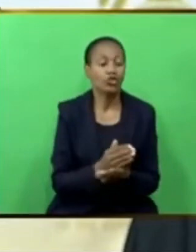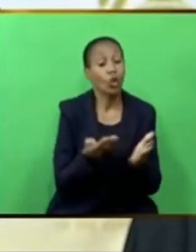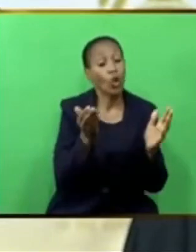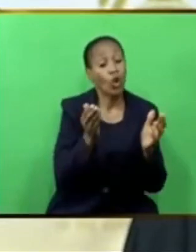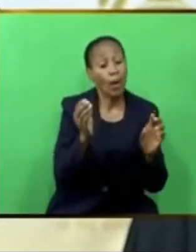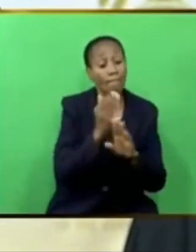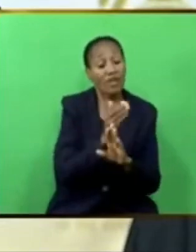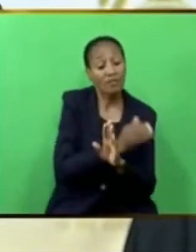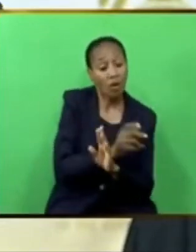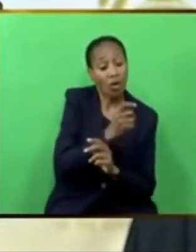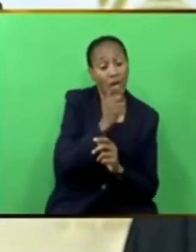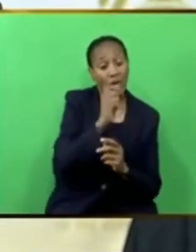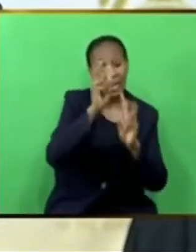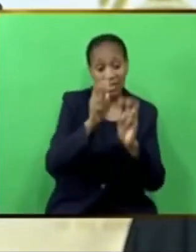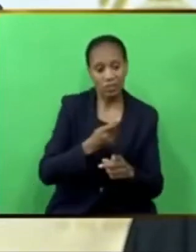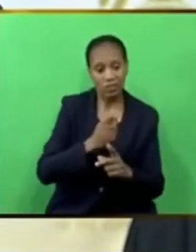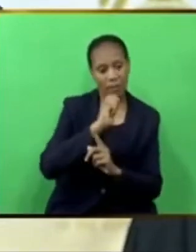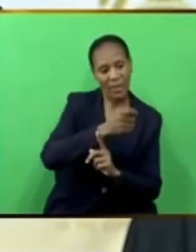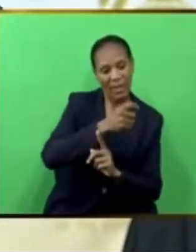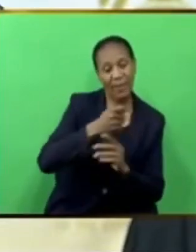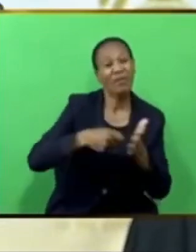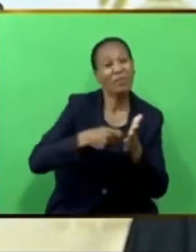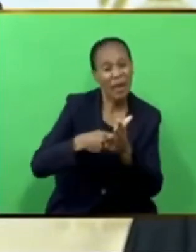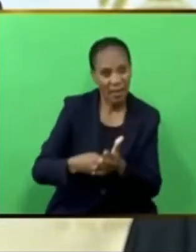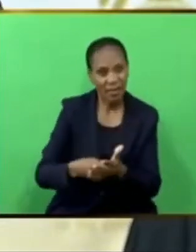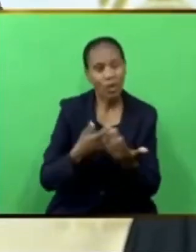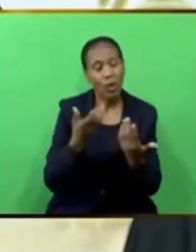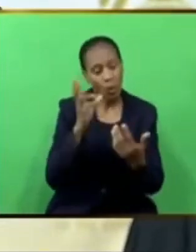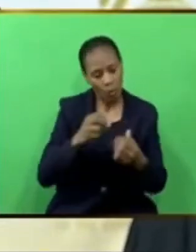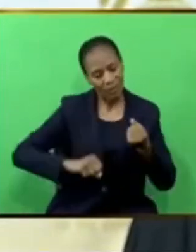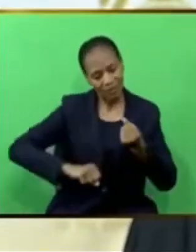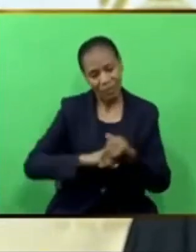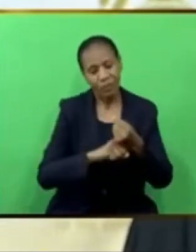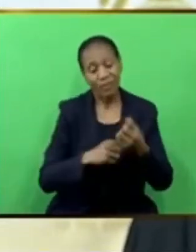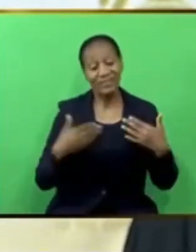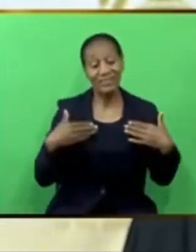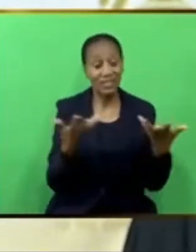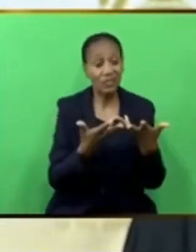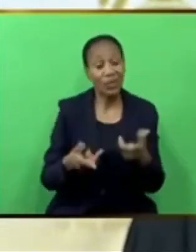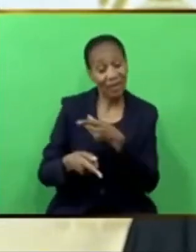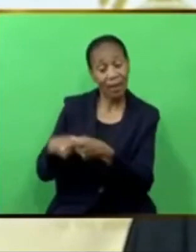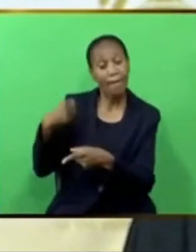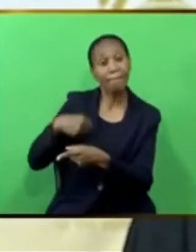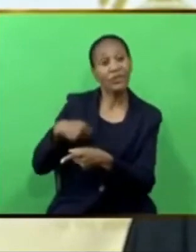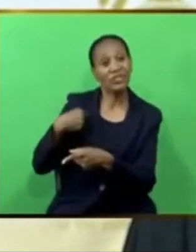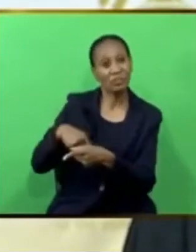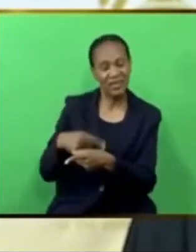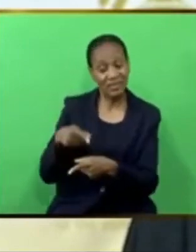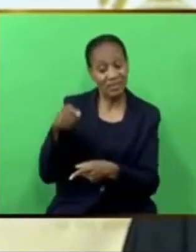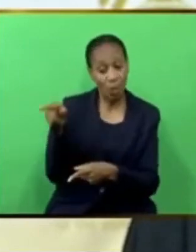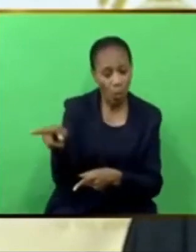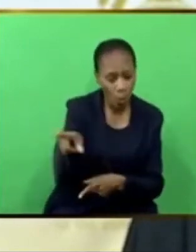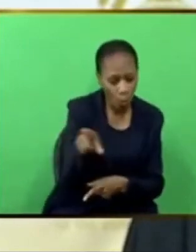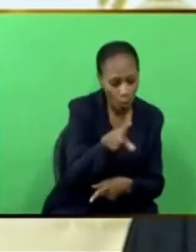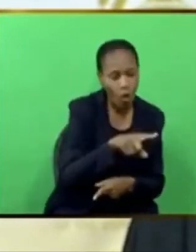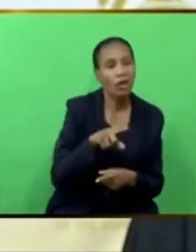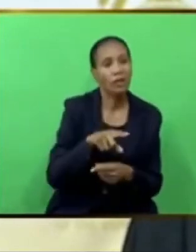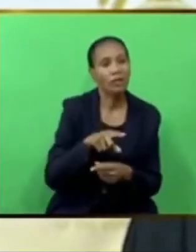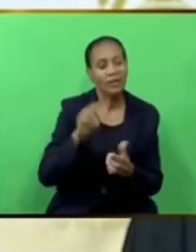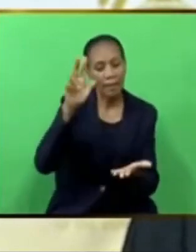prepaid meters. This will begin with the municipalities that have been approved for debt